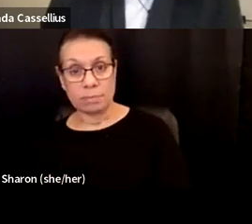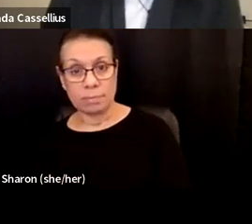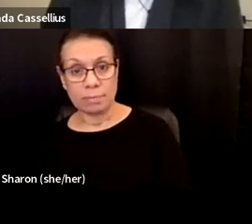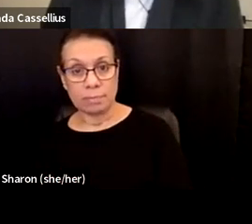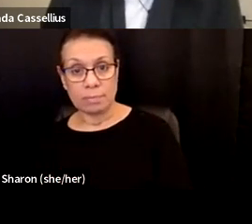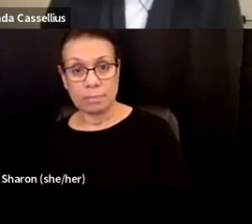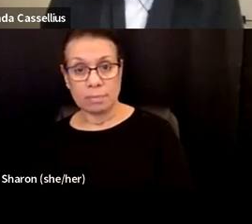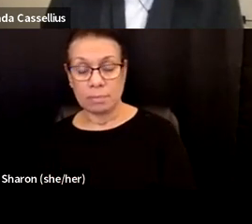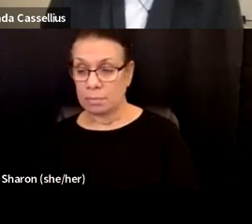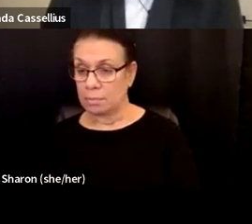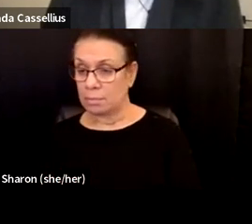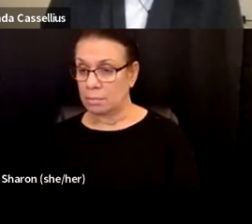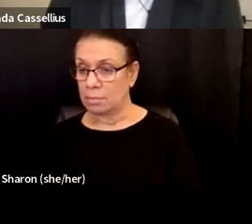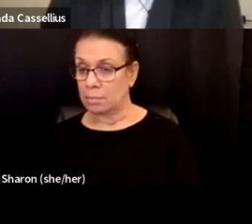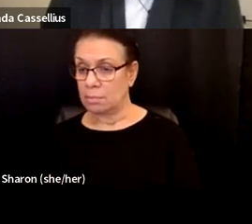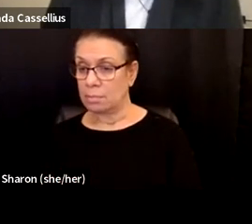saranan